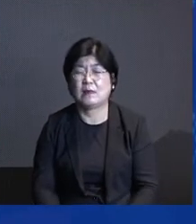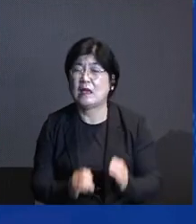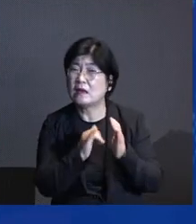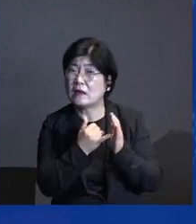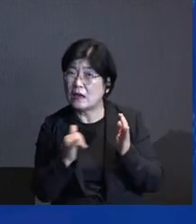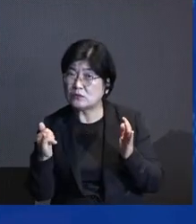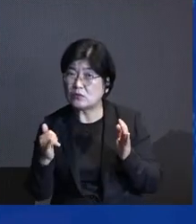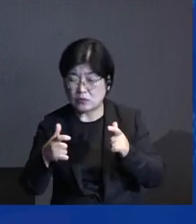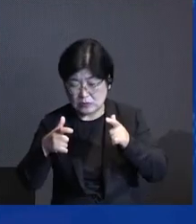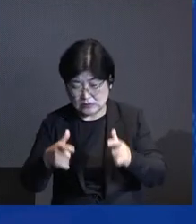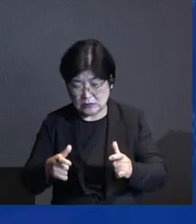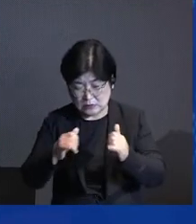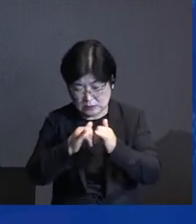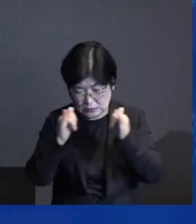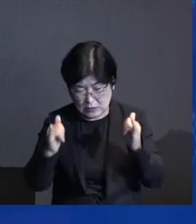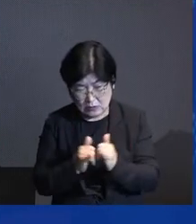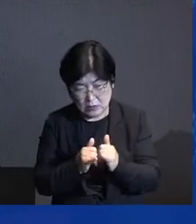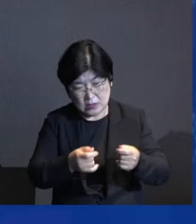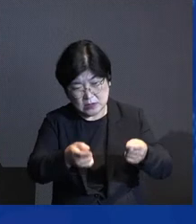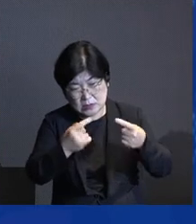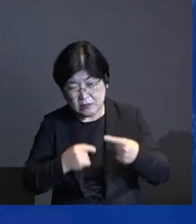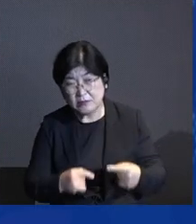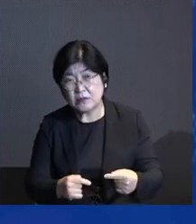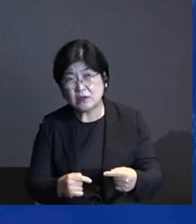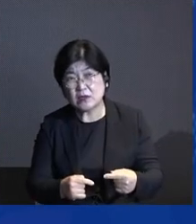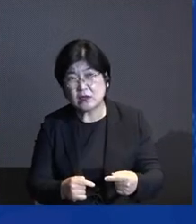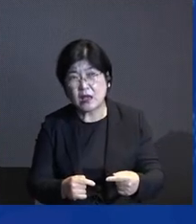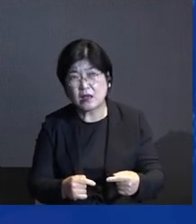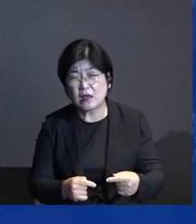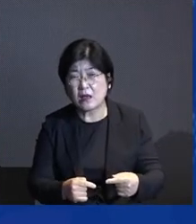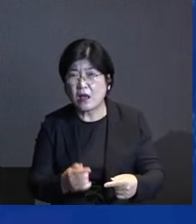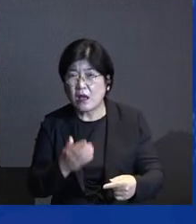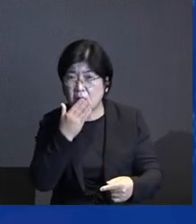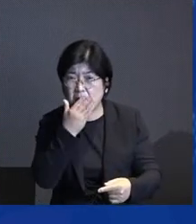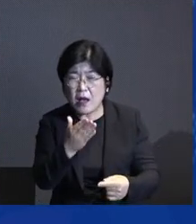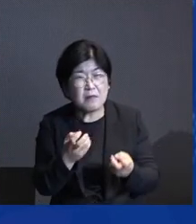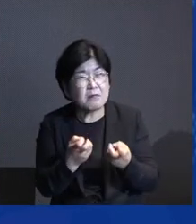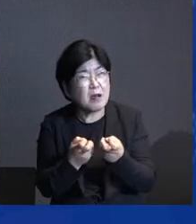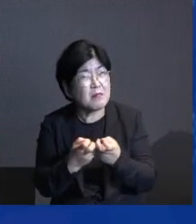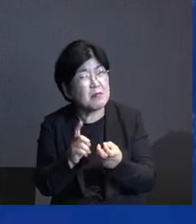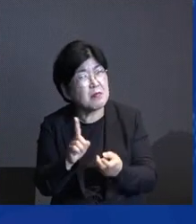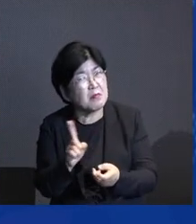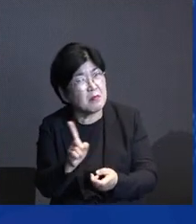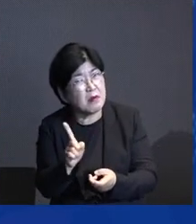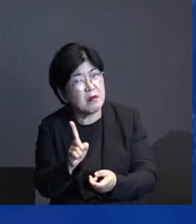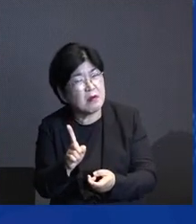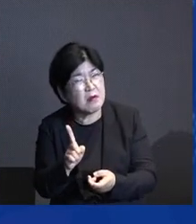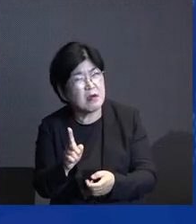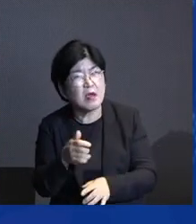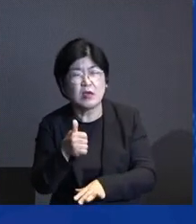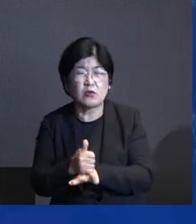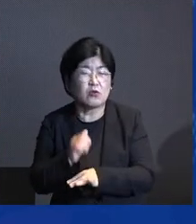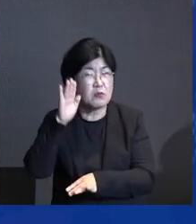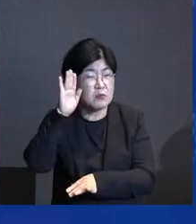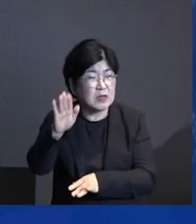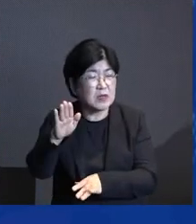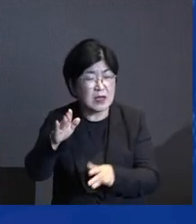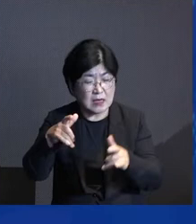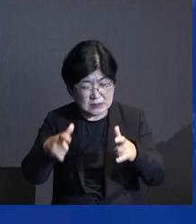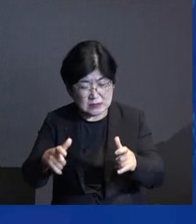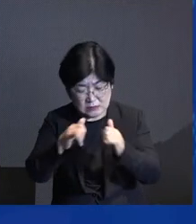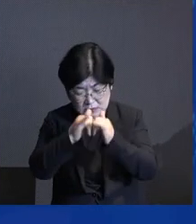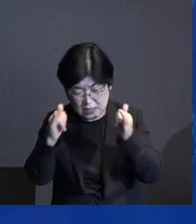result revealed that the future consideration should involve with family and community in the process. It